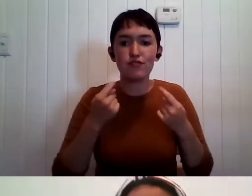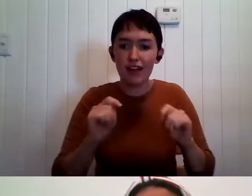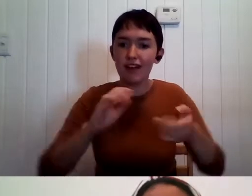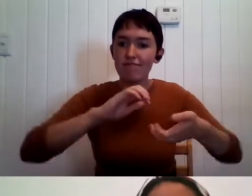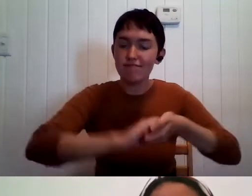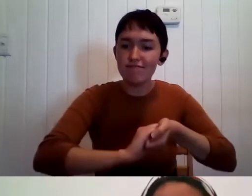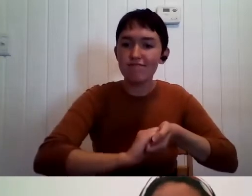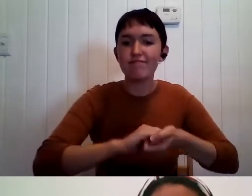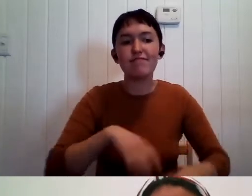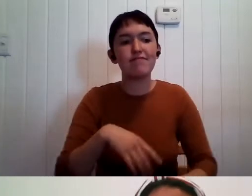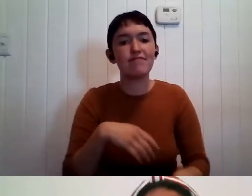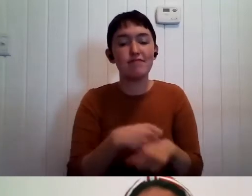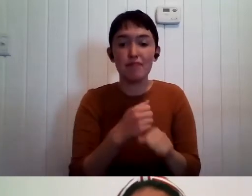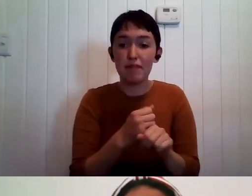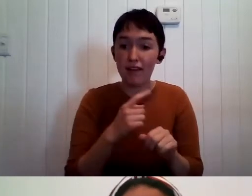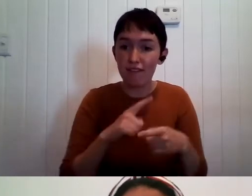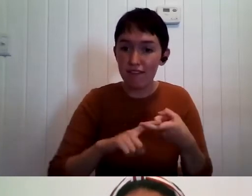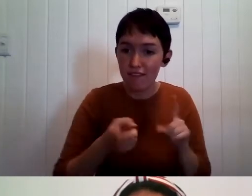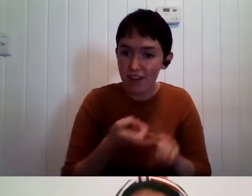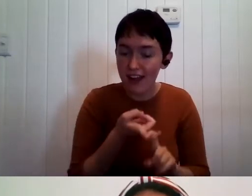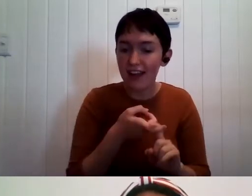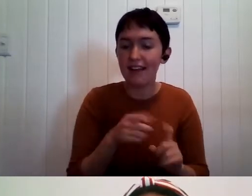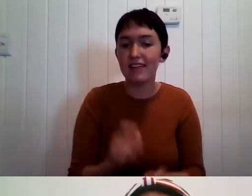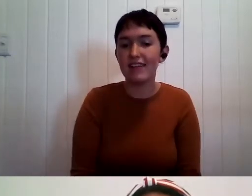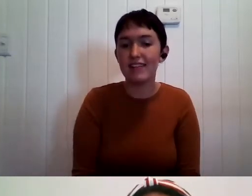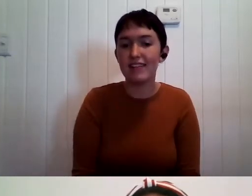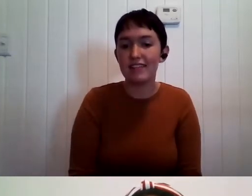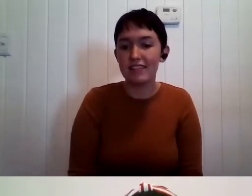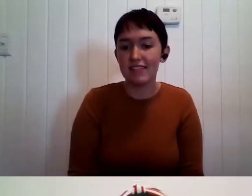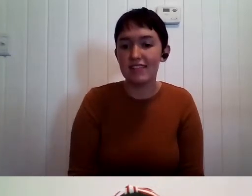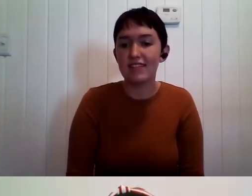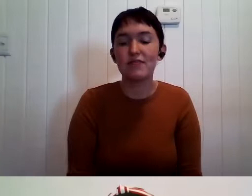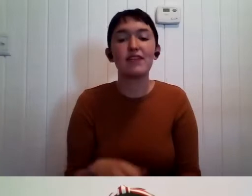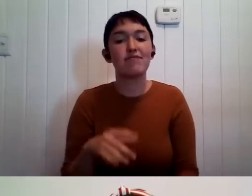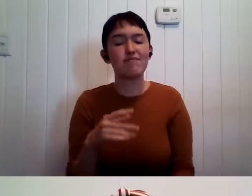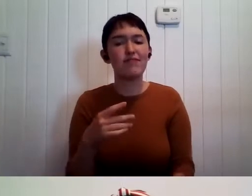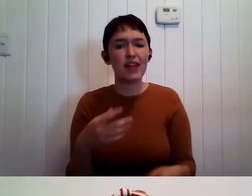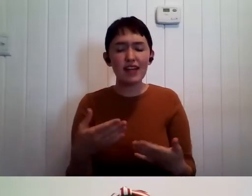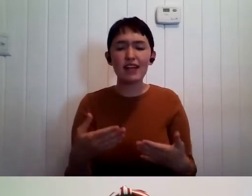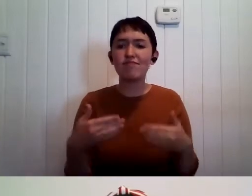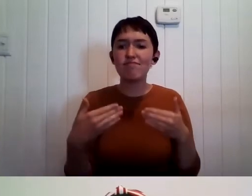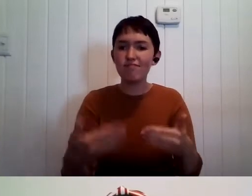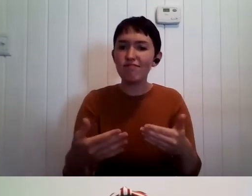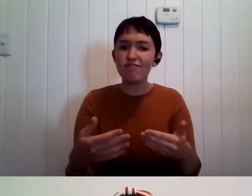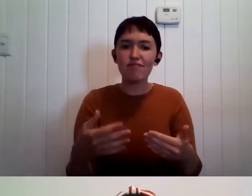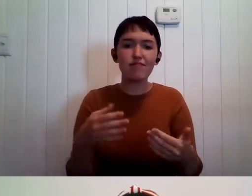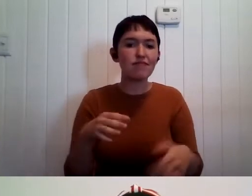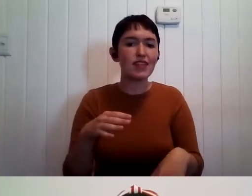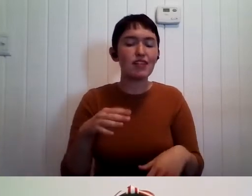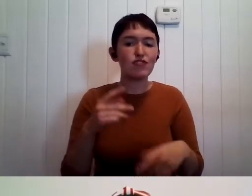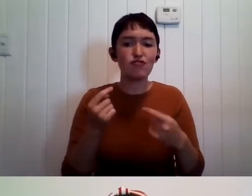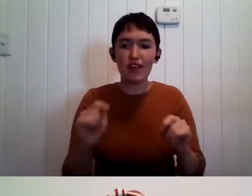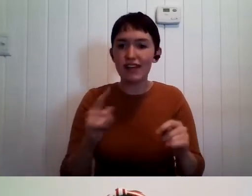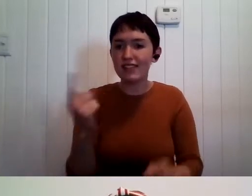friends, and being comfortable with being uncomfortable, and knowing like it being okay if you don't